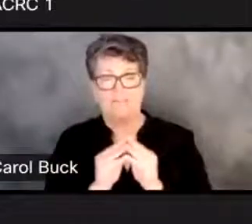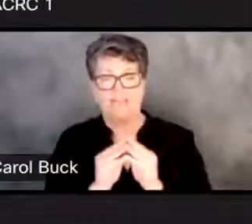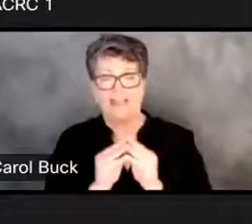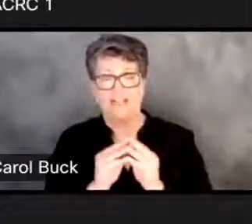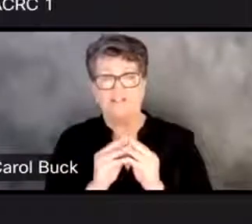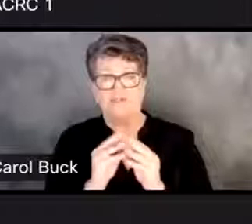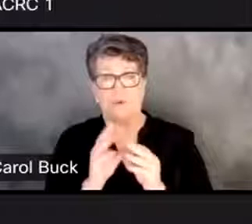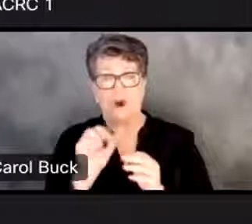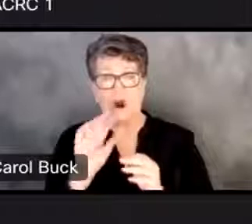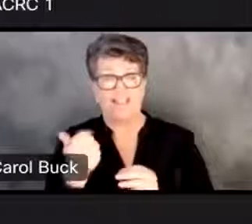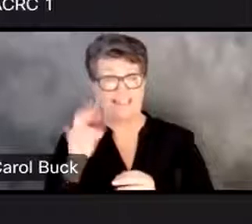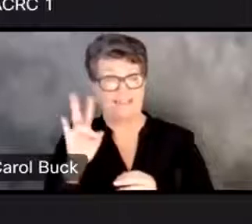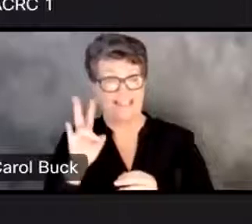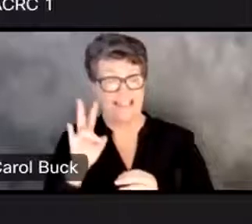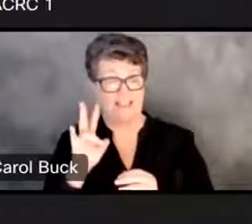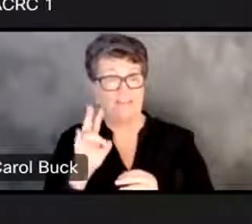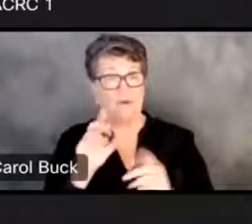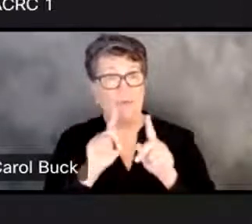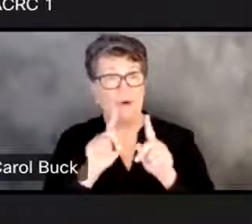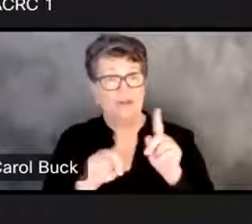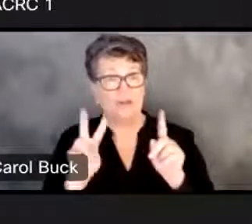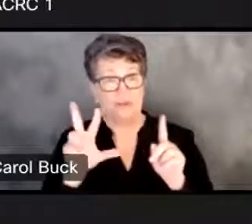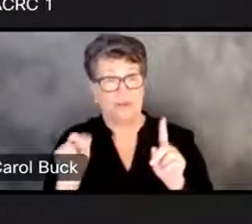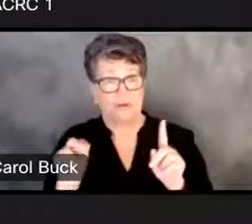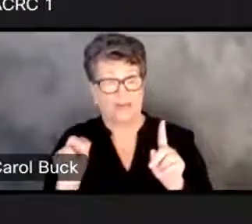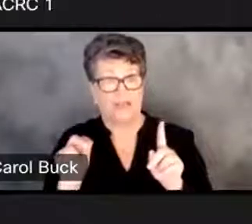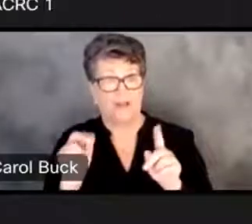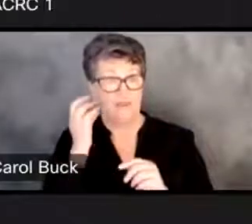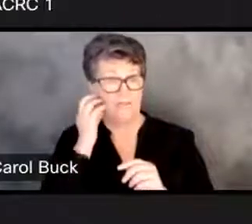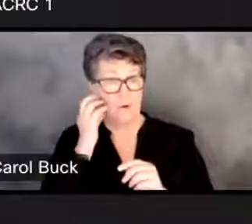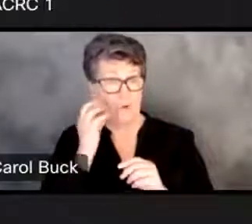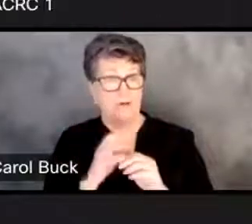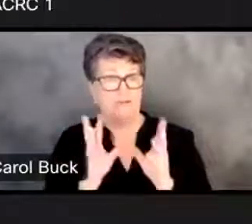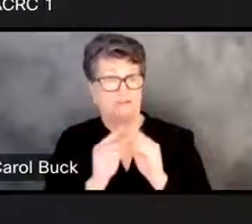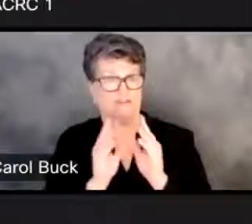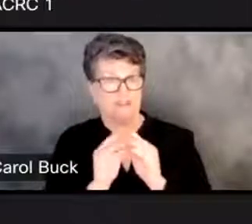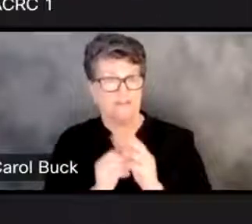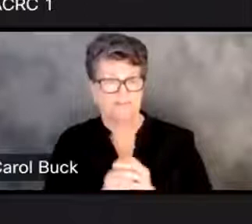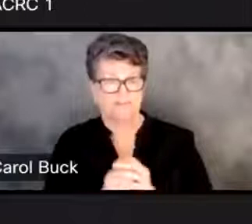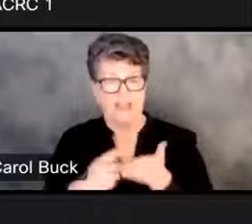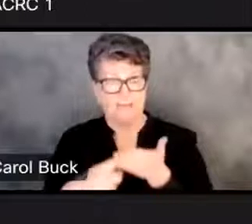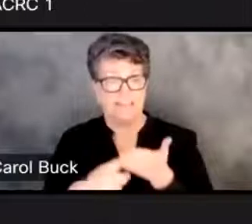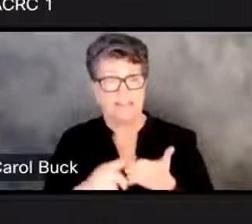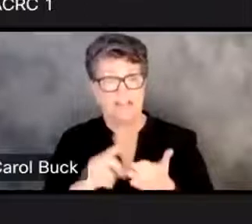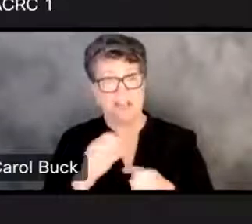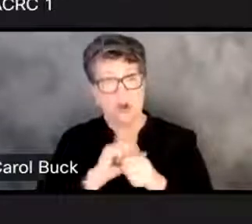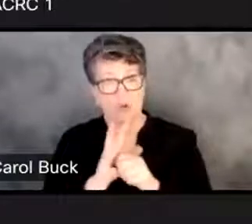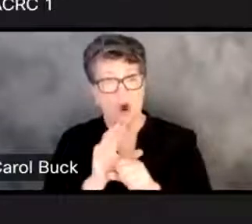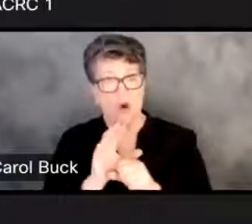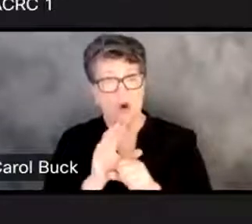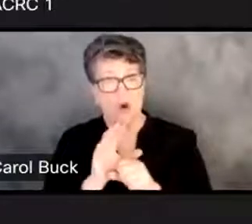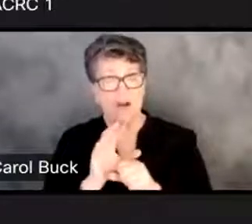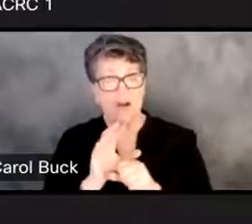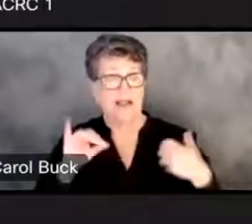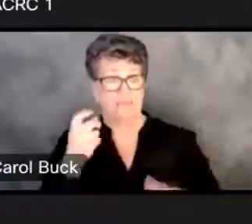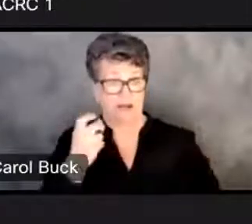August 17th from 1 to 2:30. They're going to be discussing coronavirus and monkeypox. So